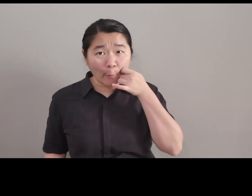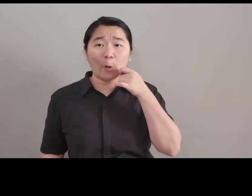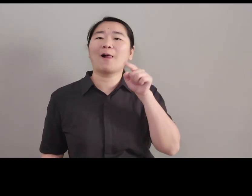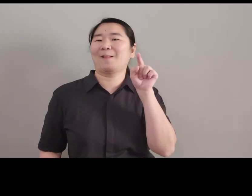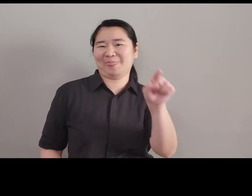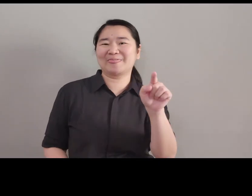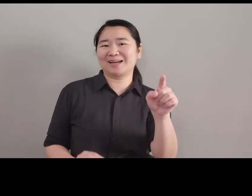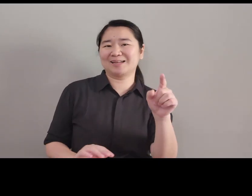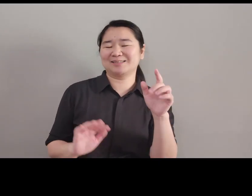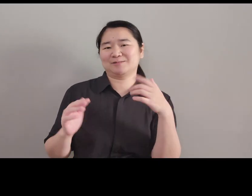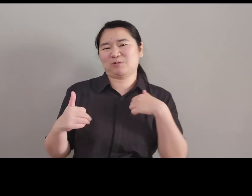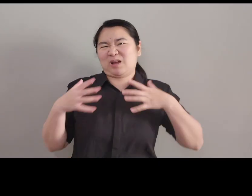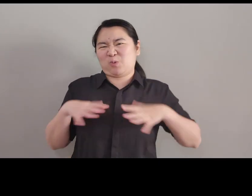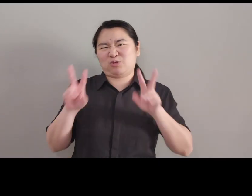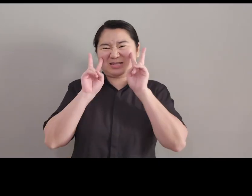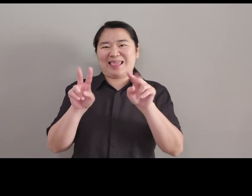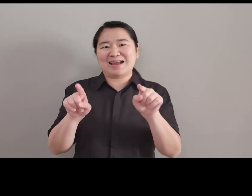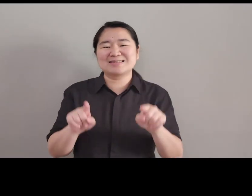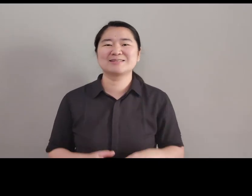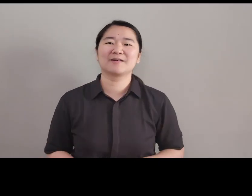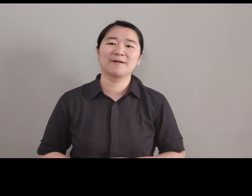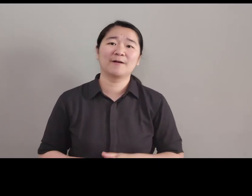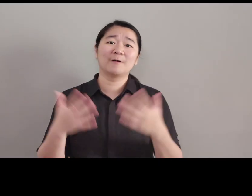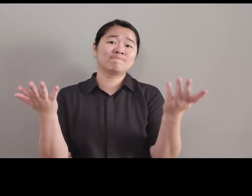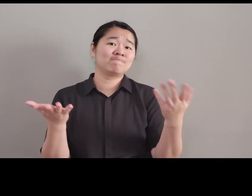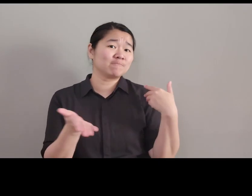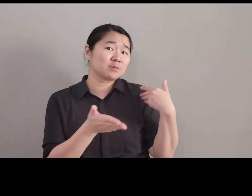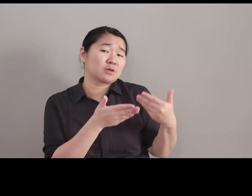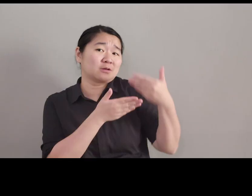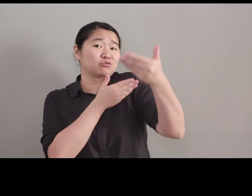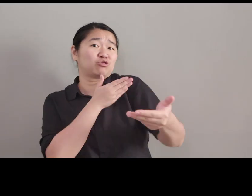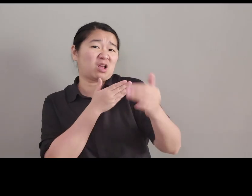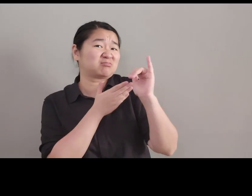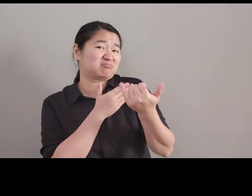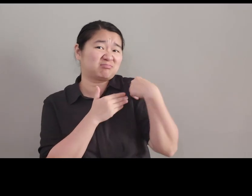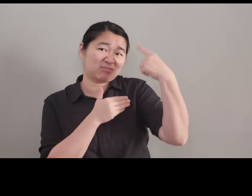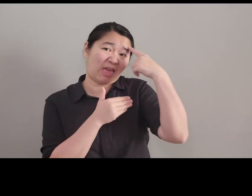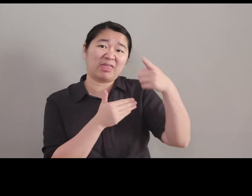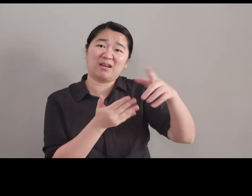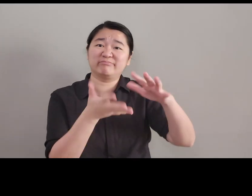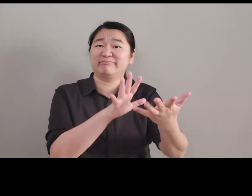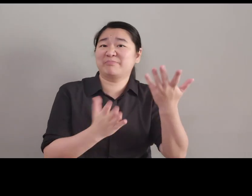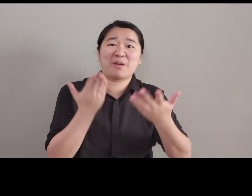that shift. not my generation, at least. We won't be able to do that. We just can't. But I agree with you.